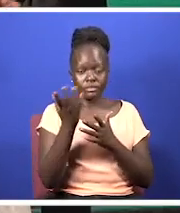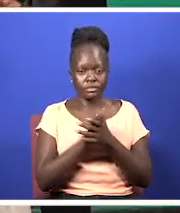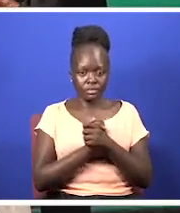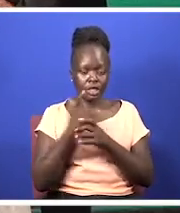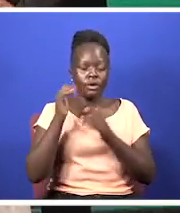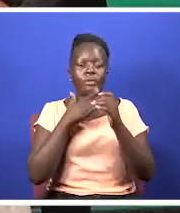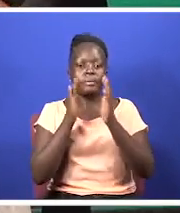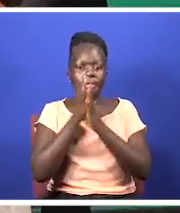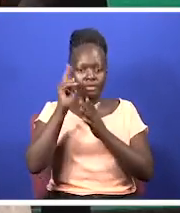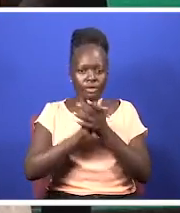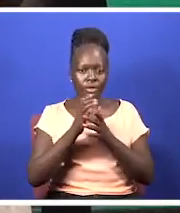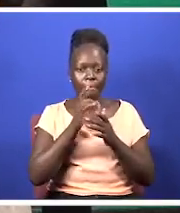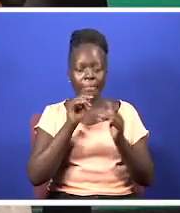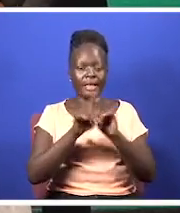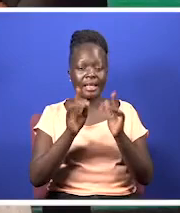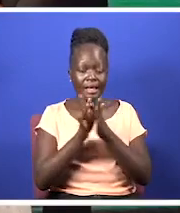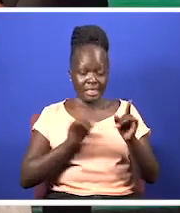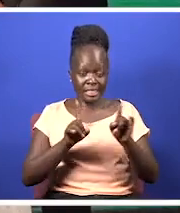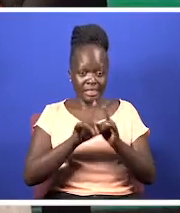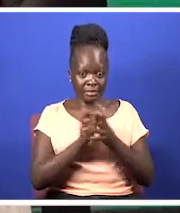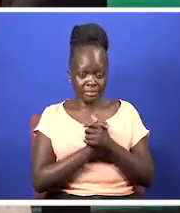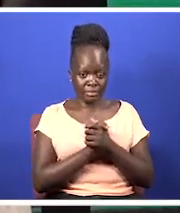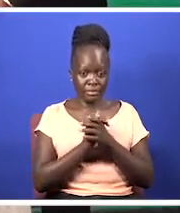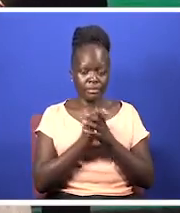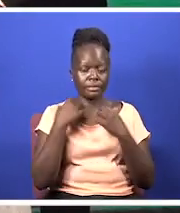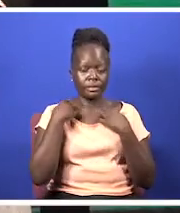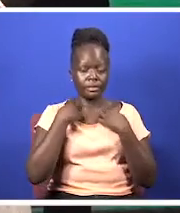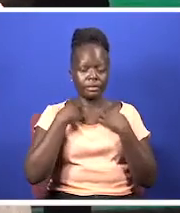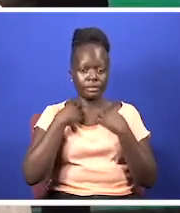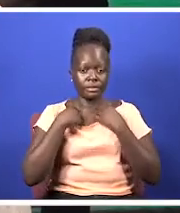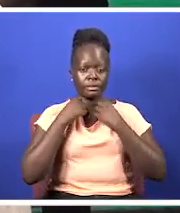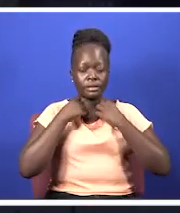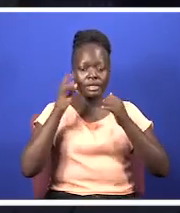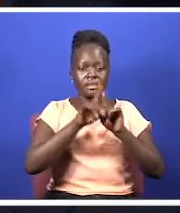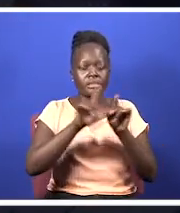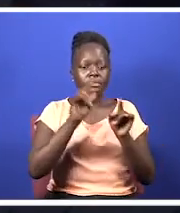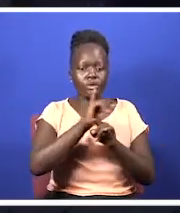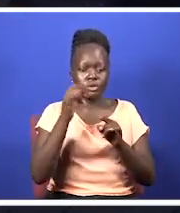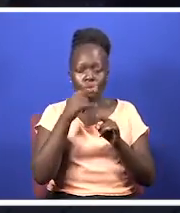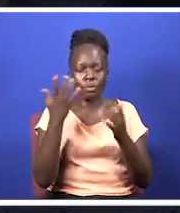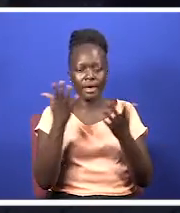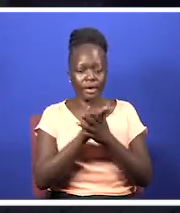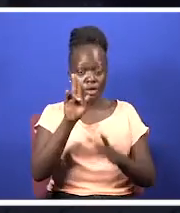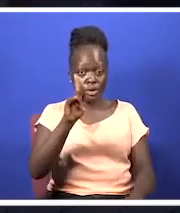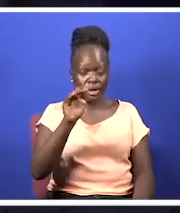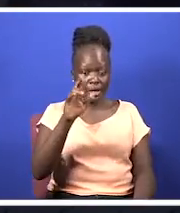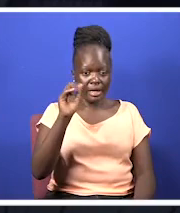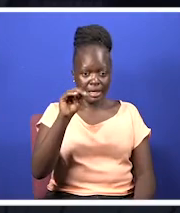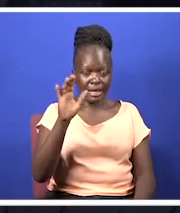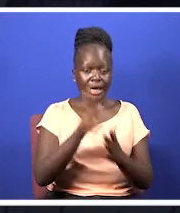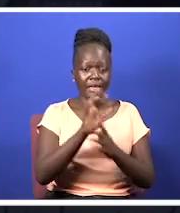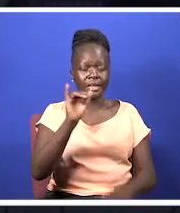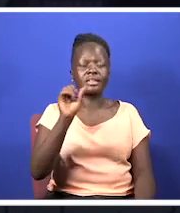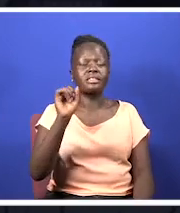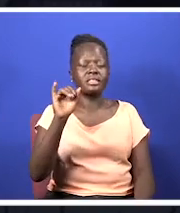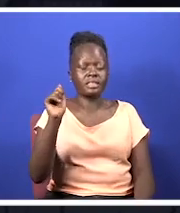we want to pray for our brothers and sisters in Ukraine, yes, and even those that are in Russia. And we want to pray